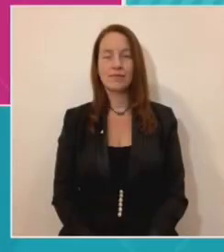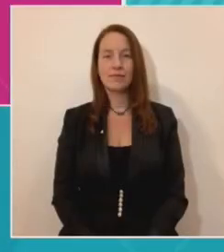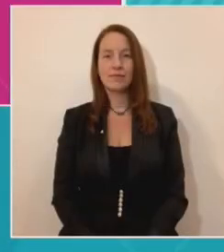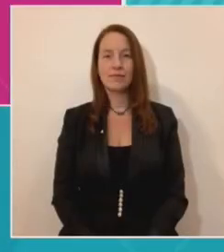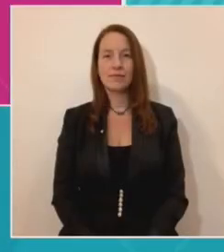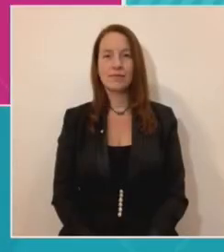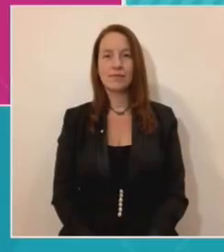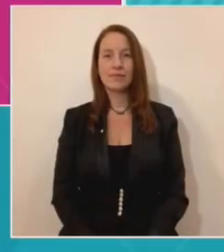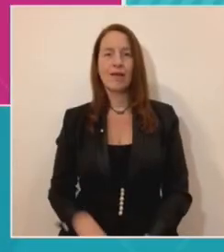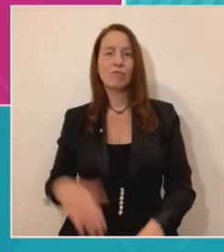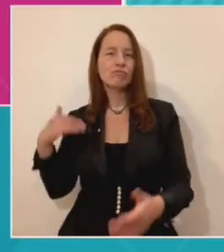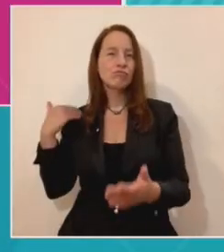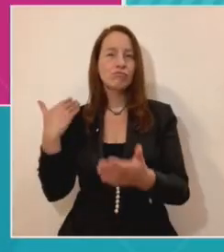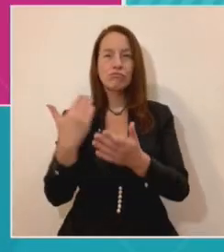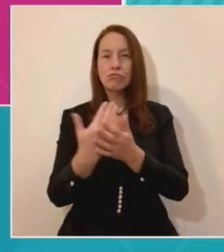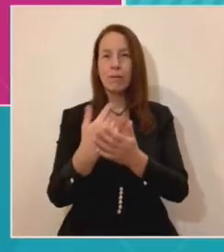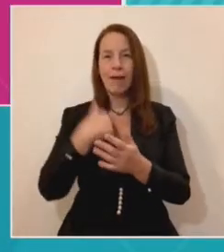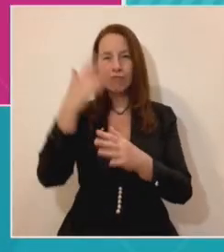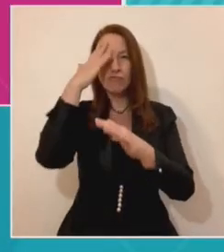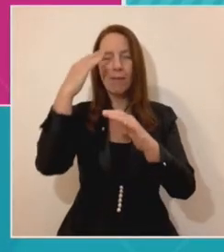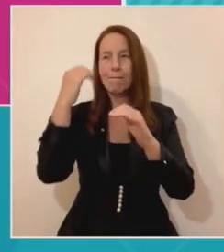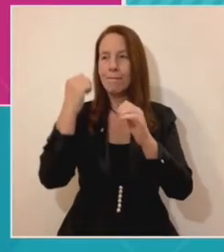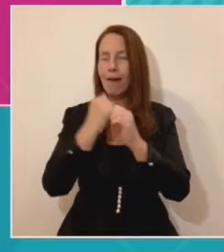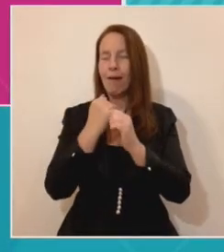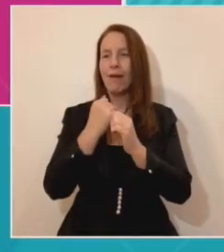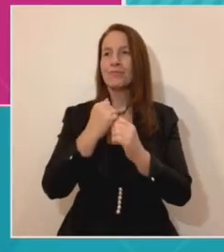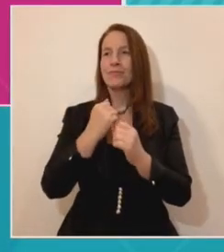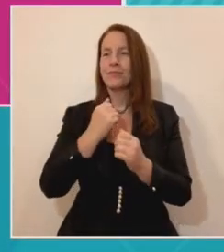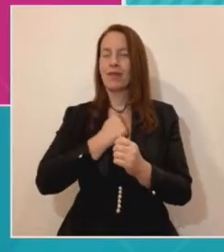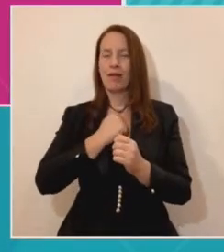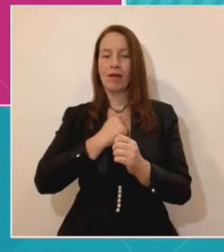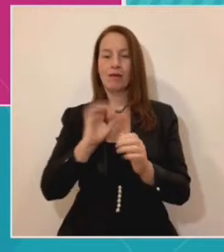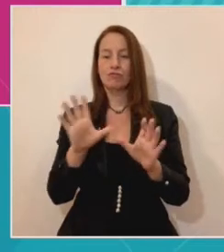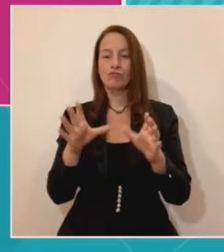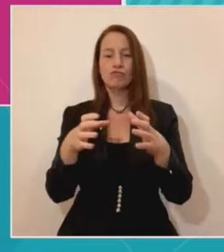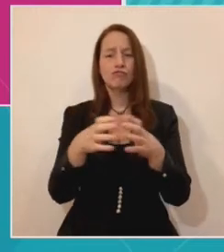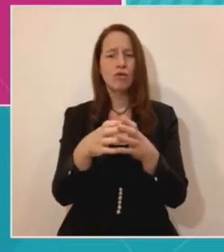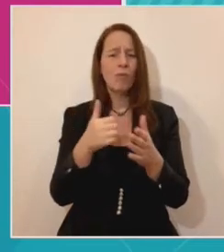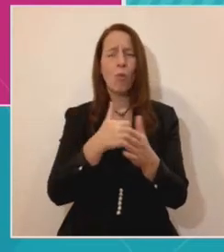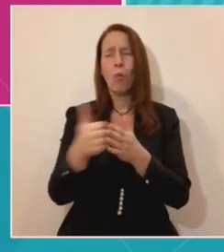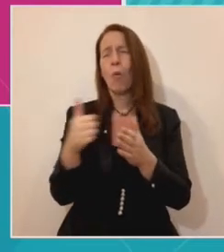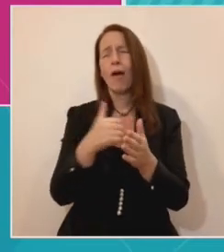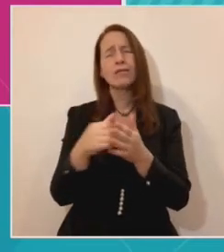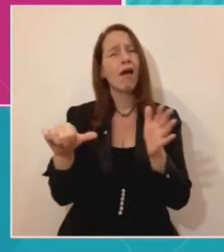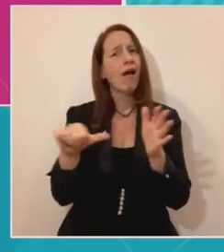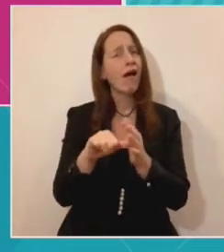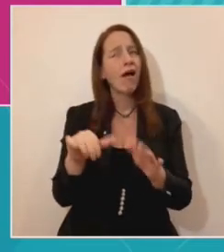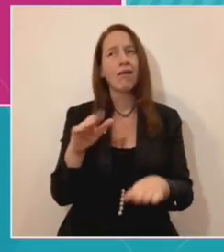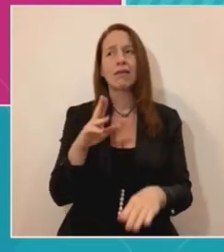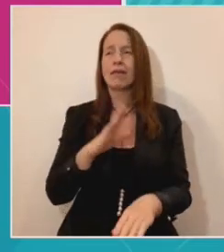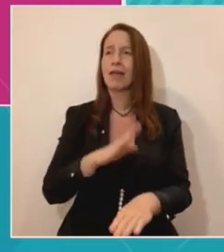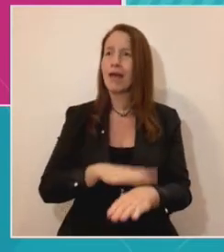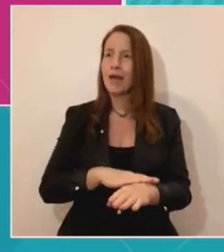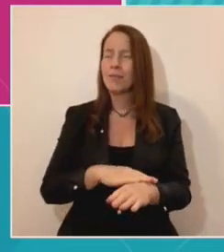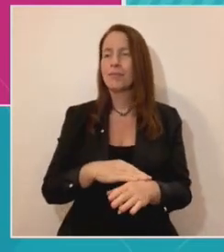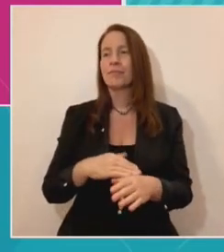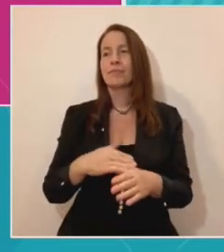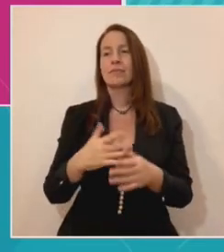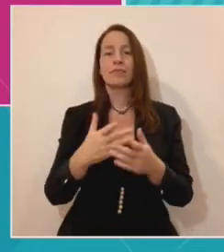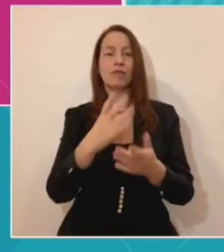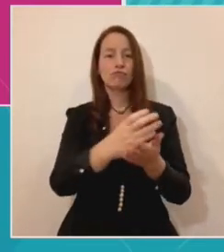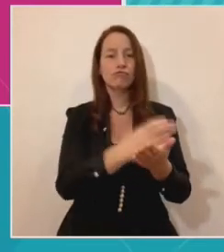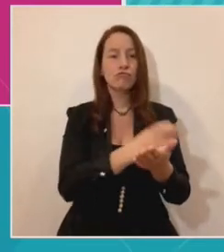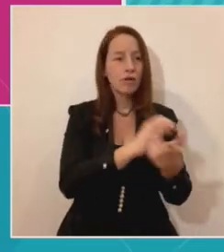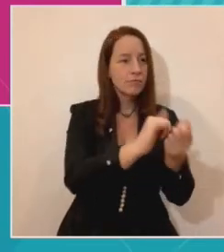As long as I can remember, our cohort has always seemed to be dealt some questionable cards. Changes in curriculums,